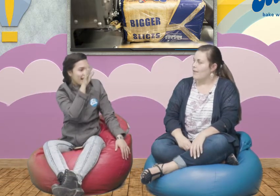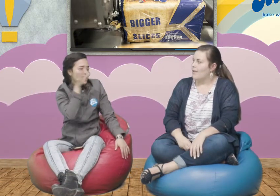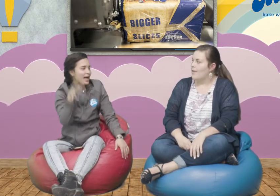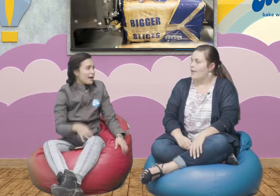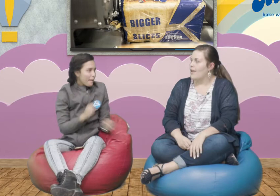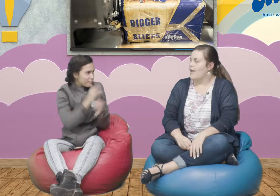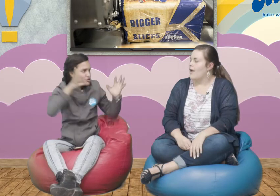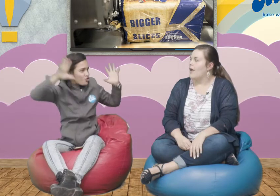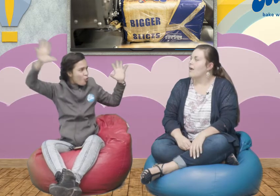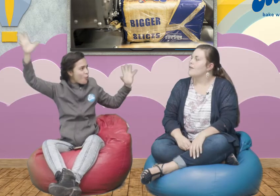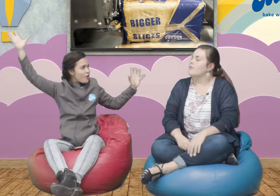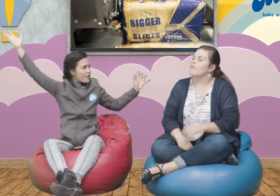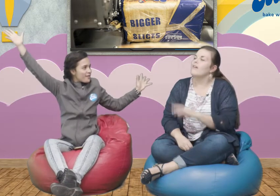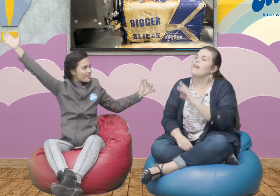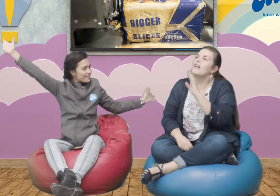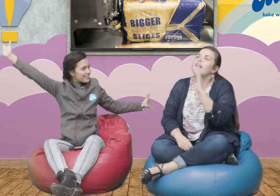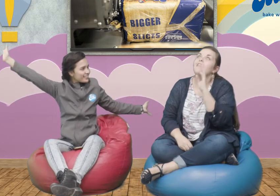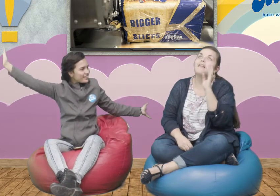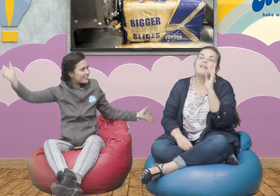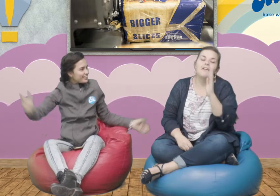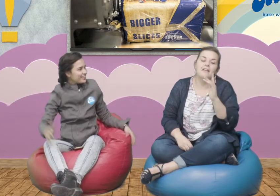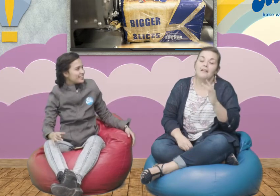what part. I make a